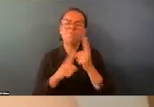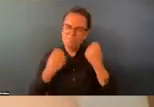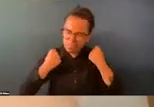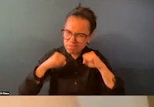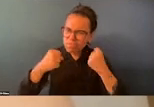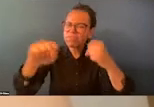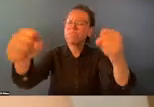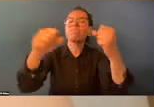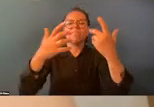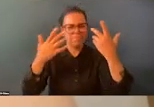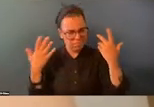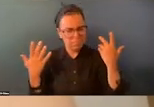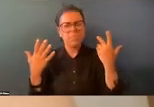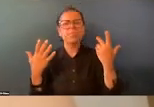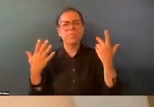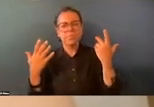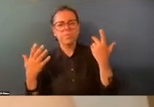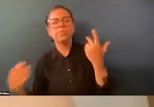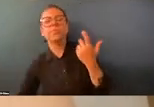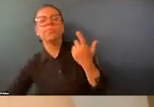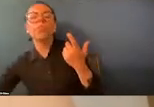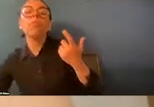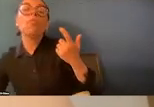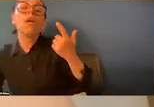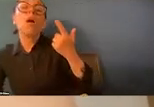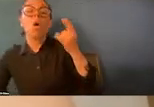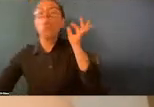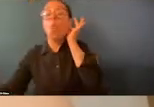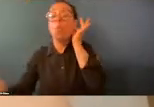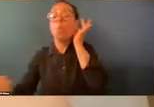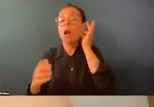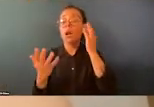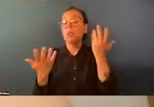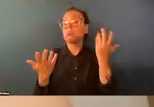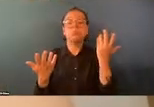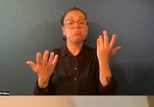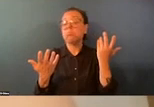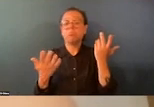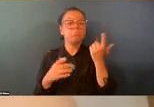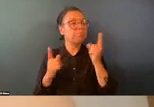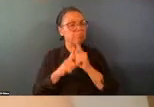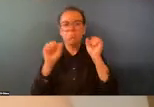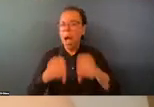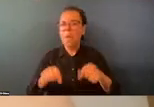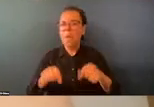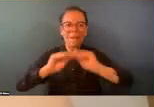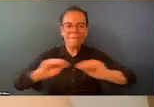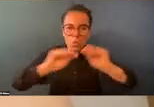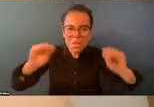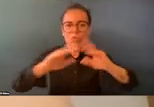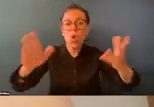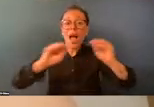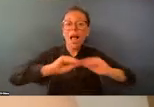working at the government, and then we do provide a lot of capacity building trainings for them.